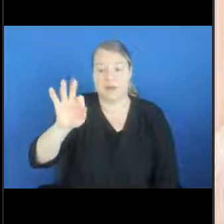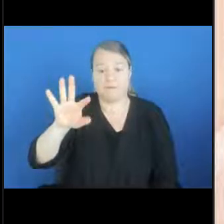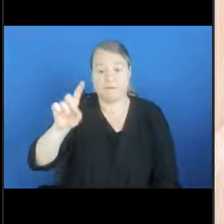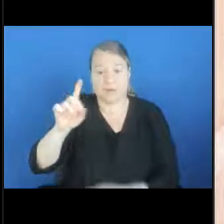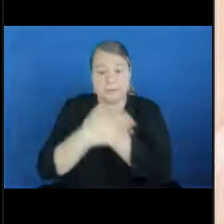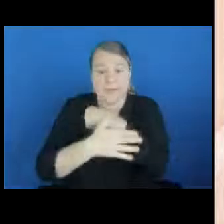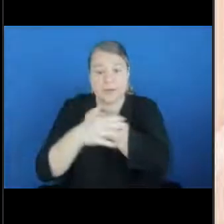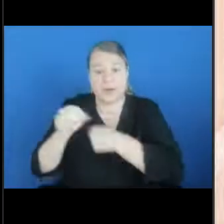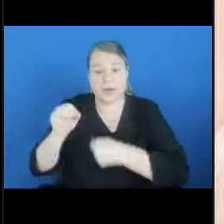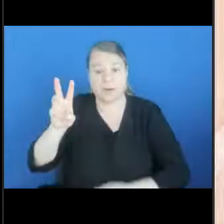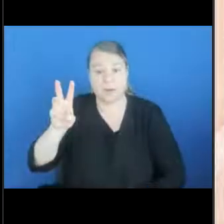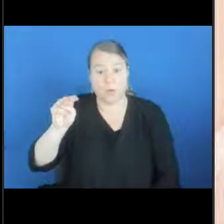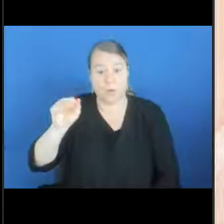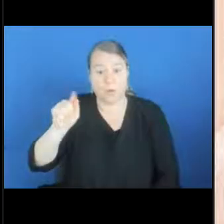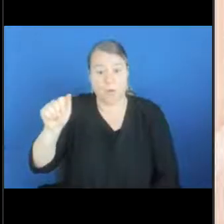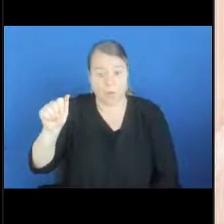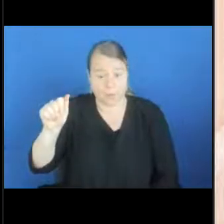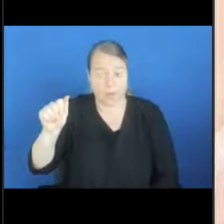hearing from this evening.